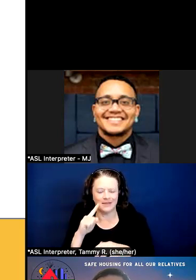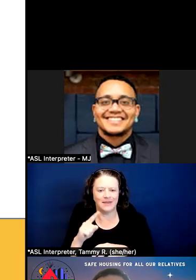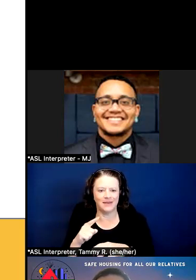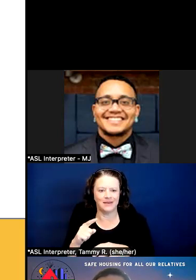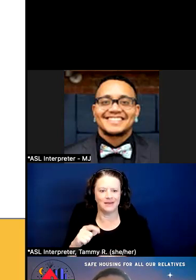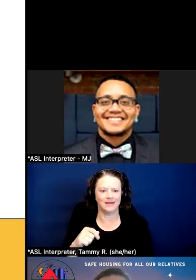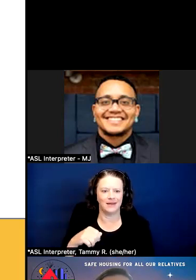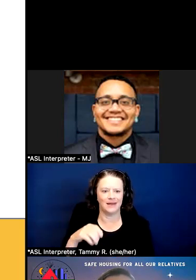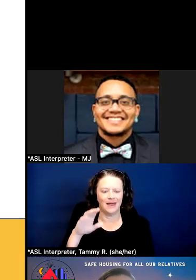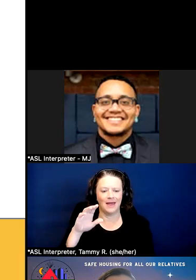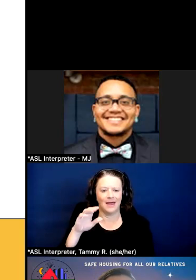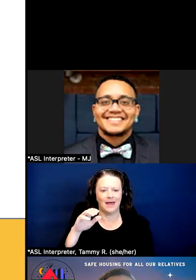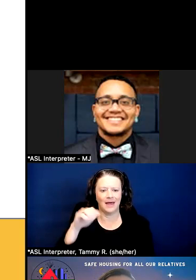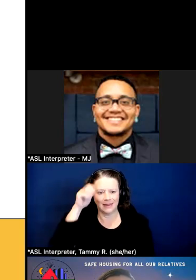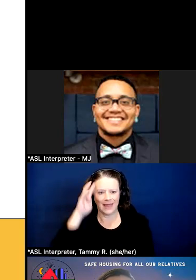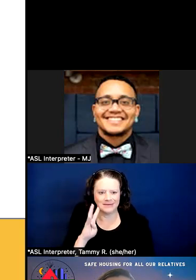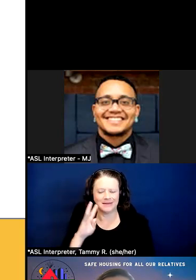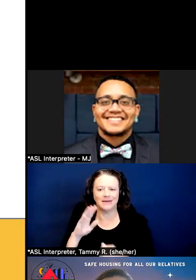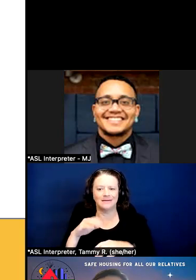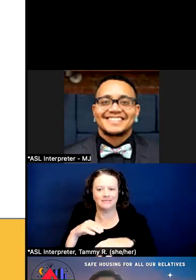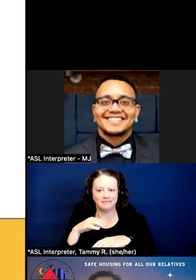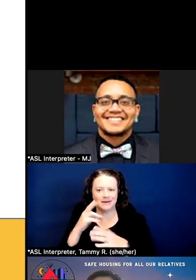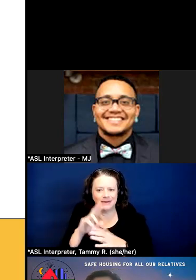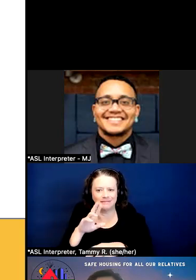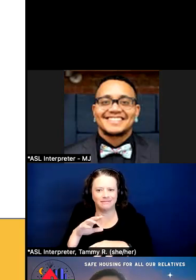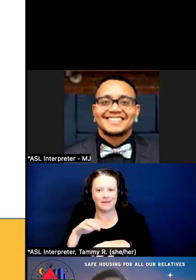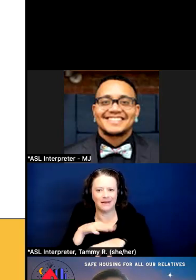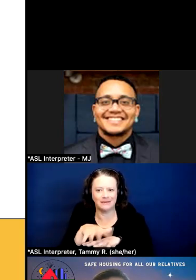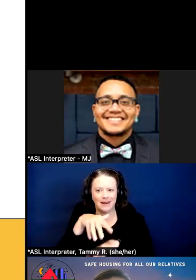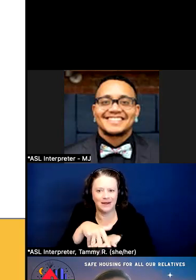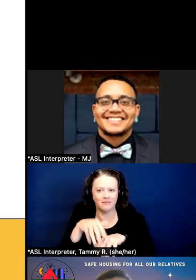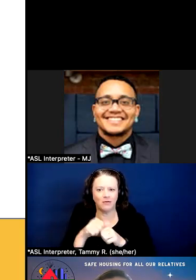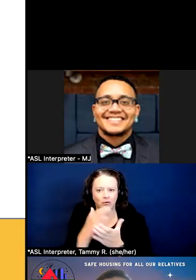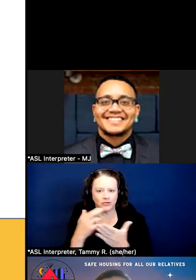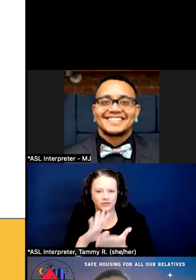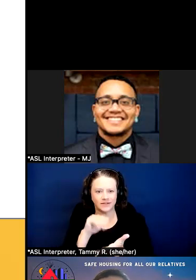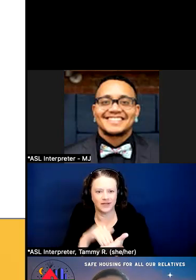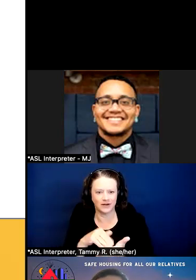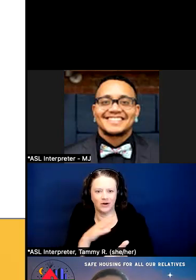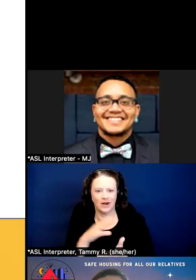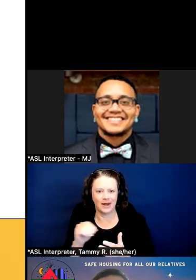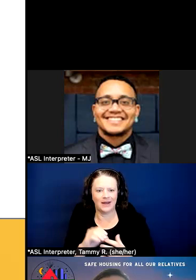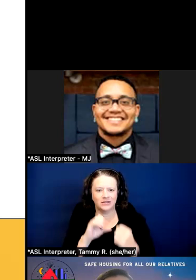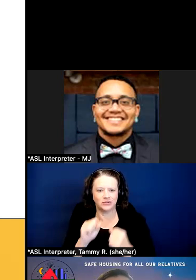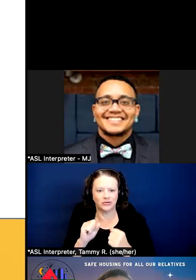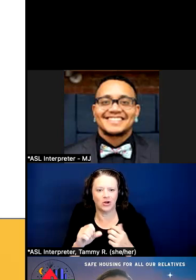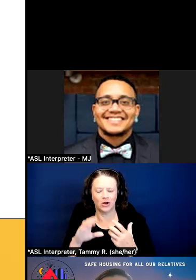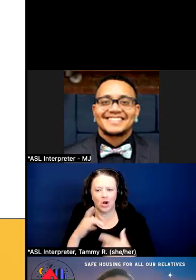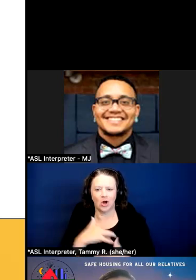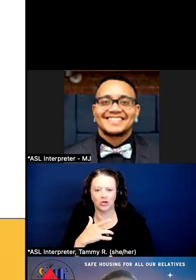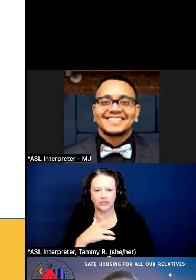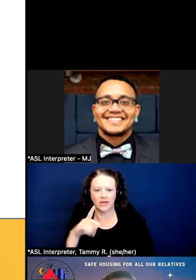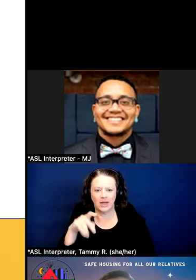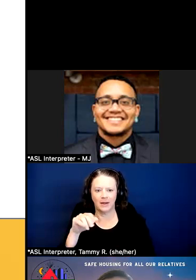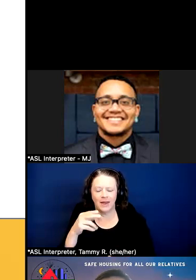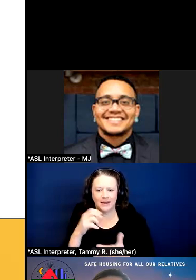Hearts Native Helpline. And then this past year, because we do believe that housing is a human right, we